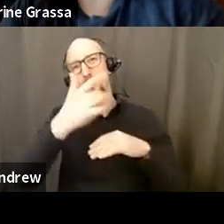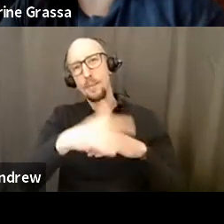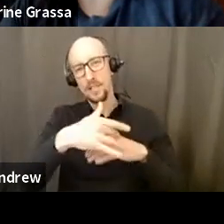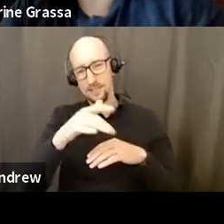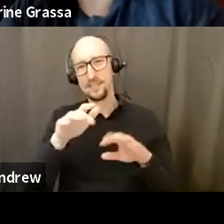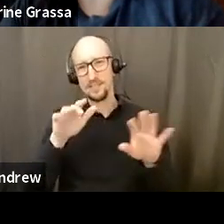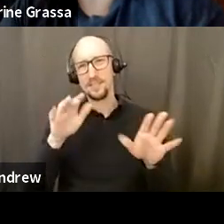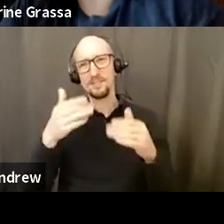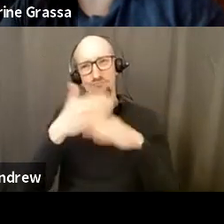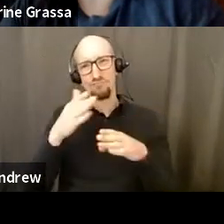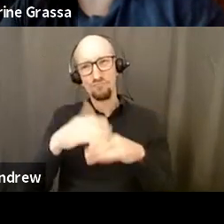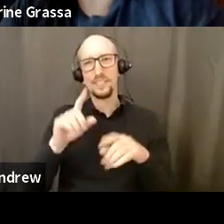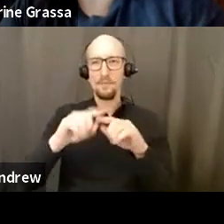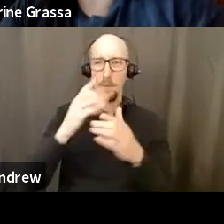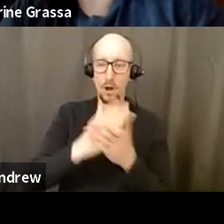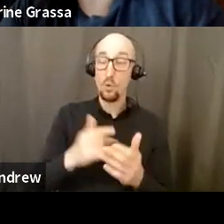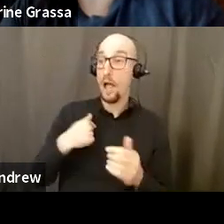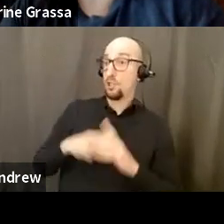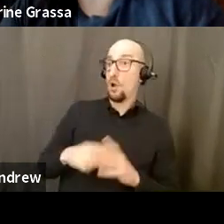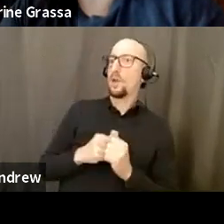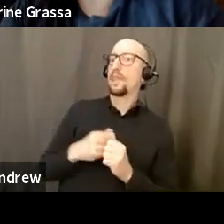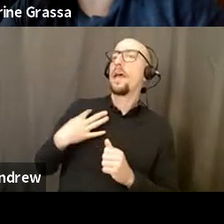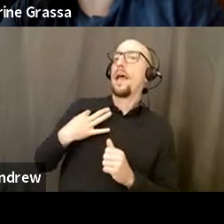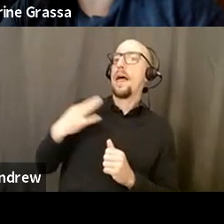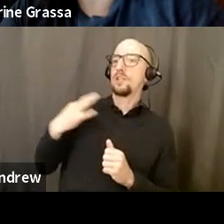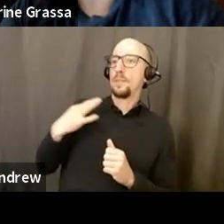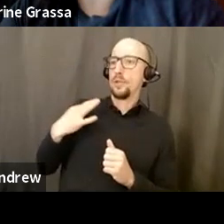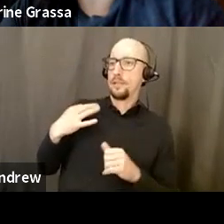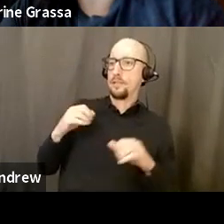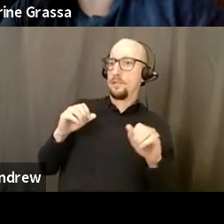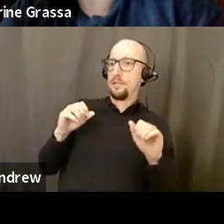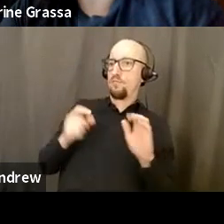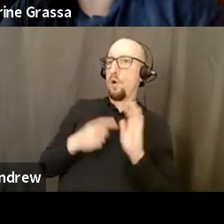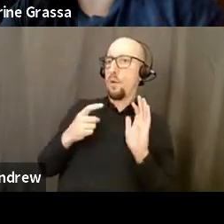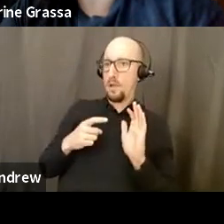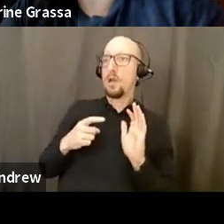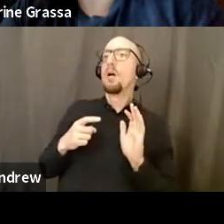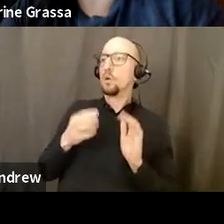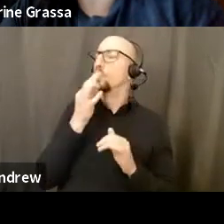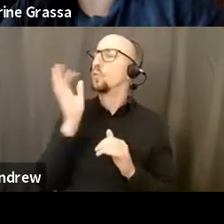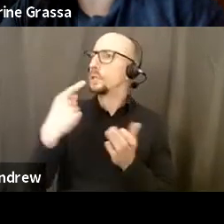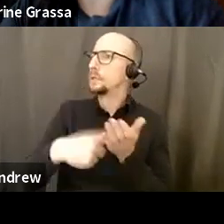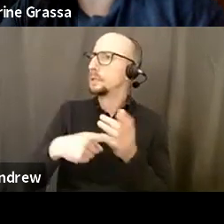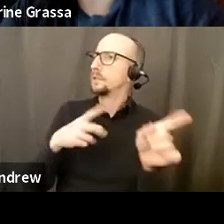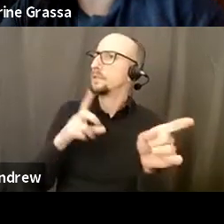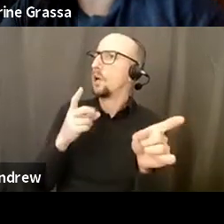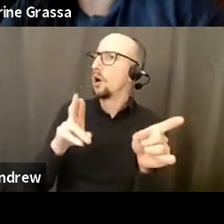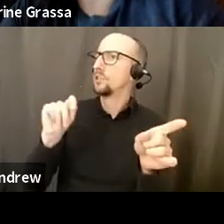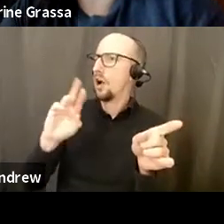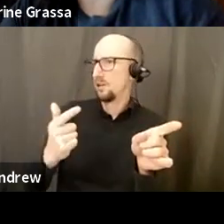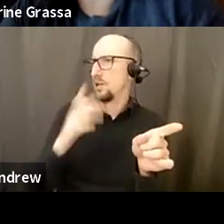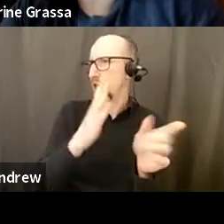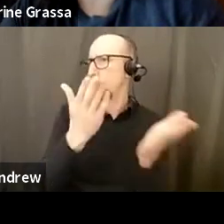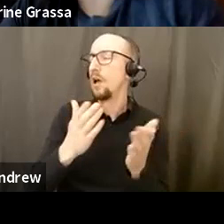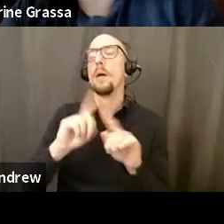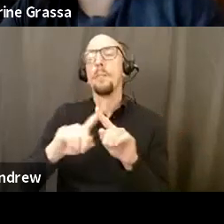had started with the eligibility requirement. We'll get to what Dr. Tung wants to talk about, but I agree. I think we ought to put